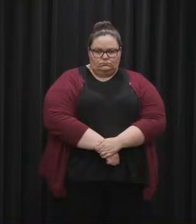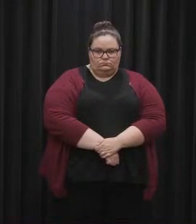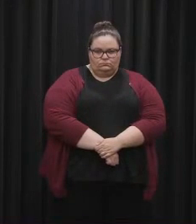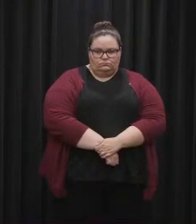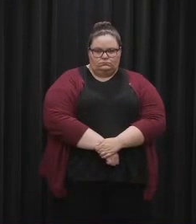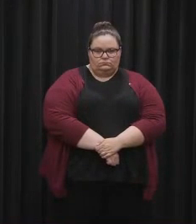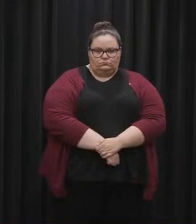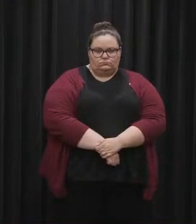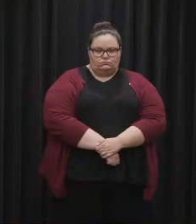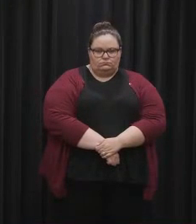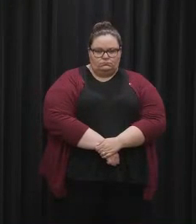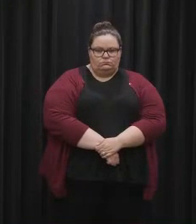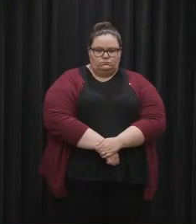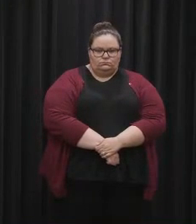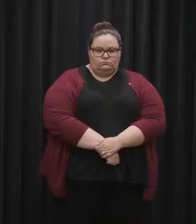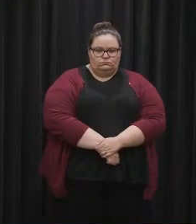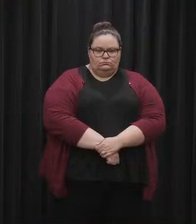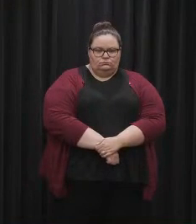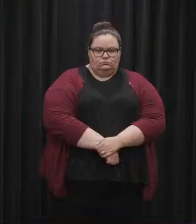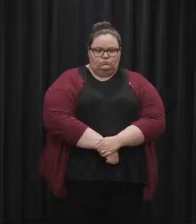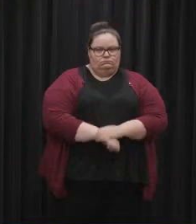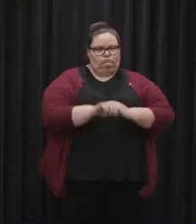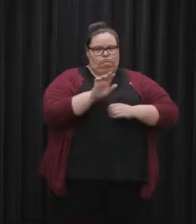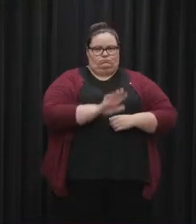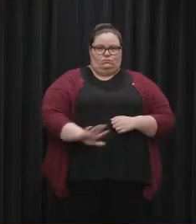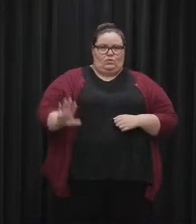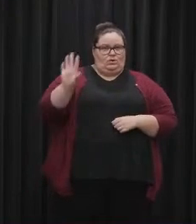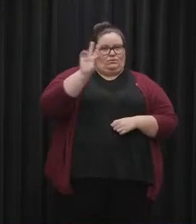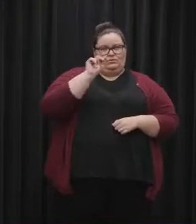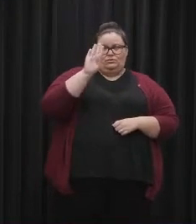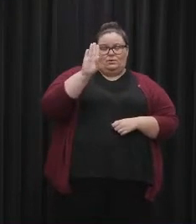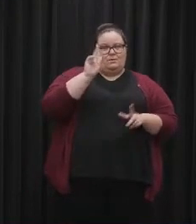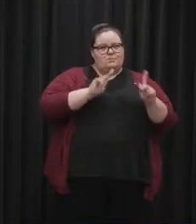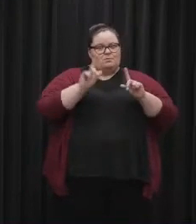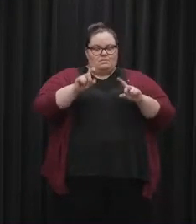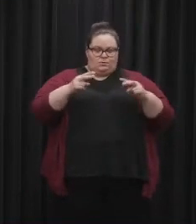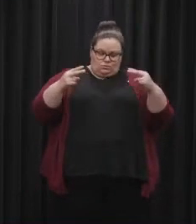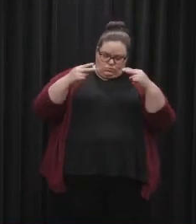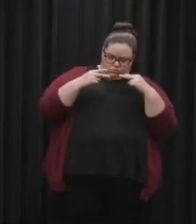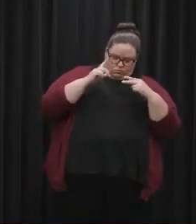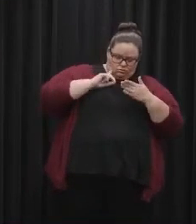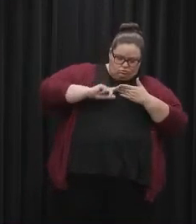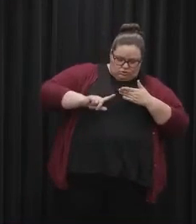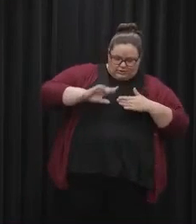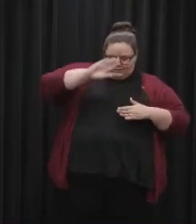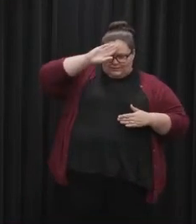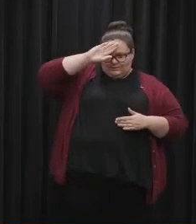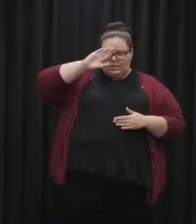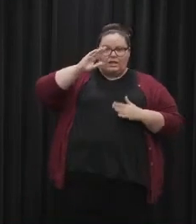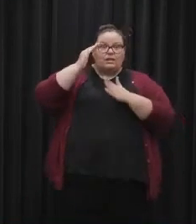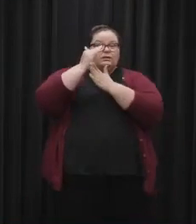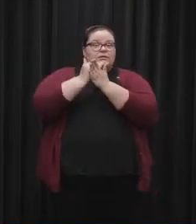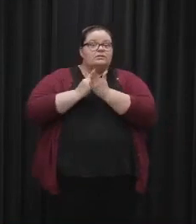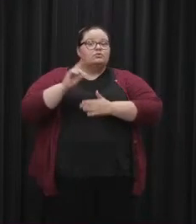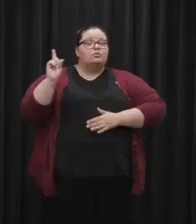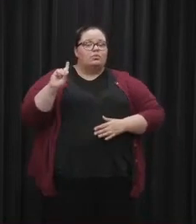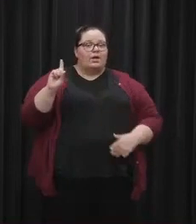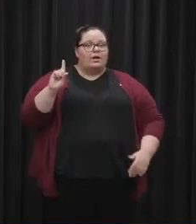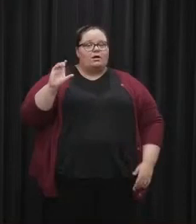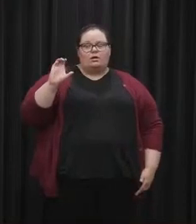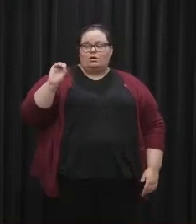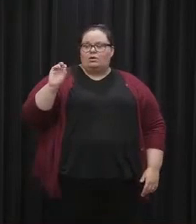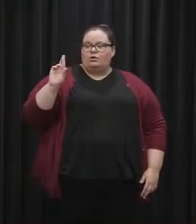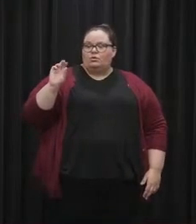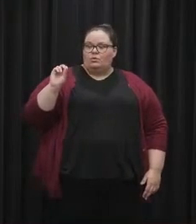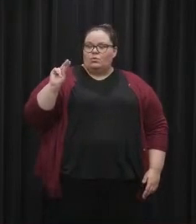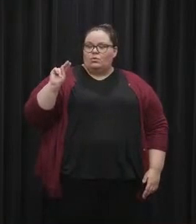It's important that everyone in all regions of New Brunswick actively self-monitor for symptoms of COVID-19, and there is a list on the coronavirus